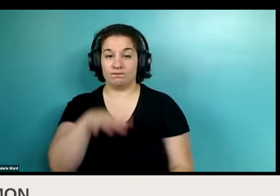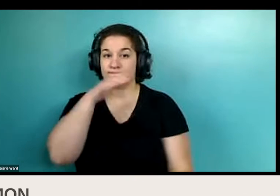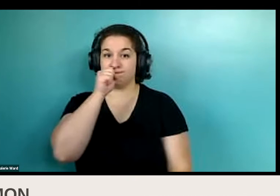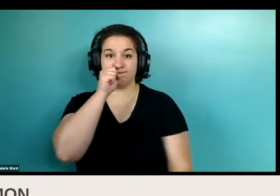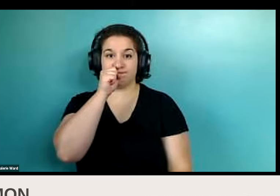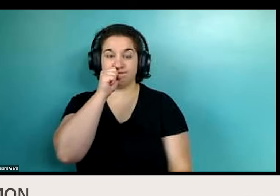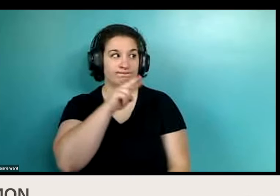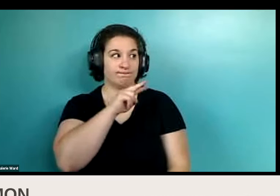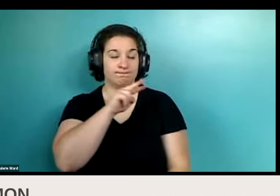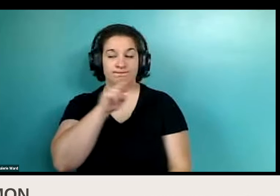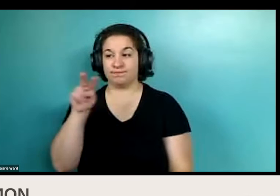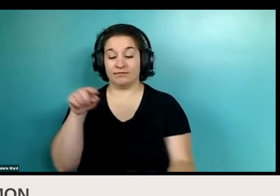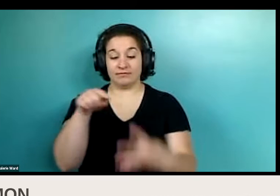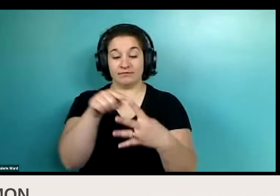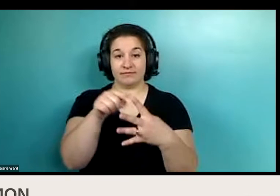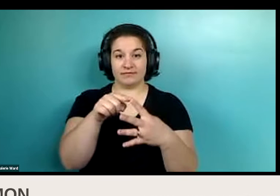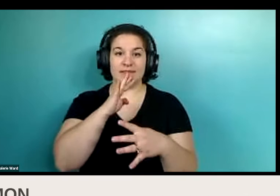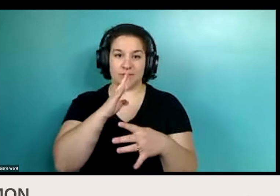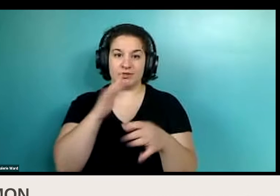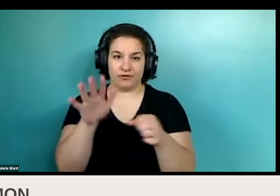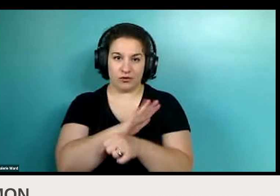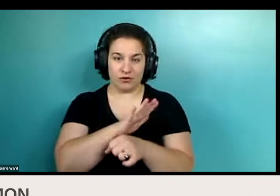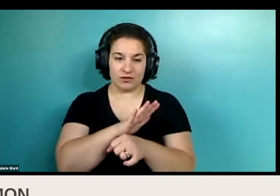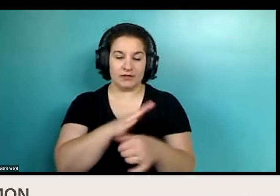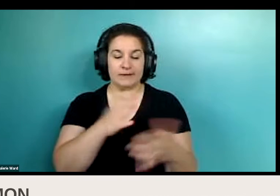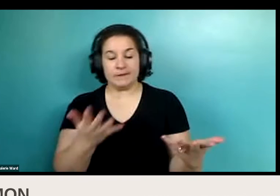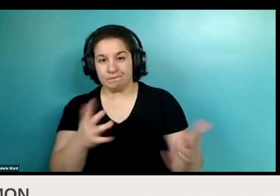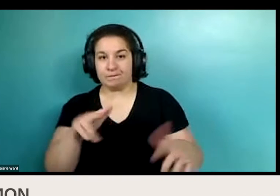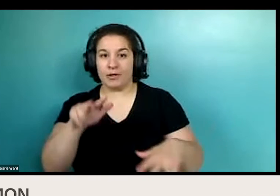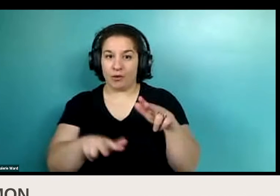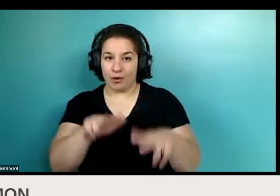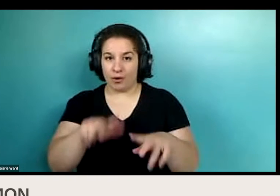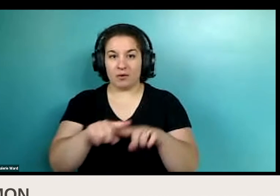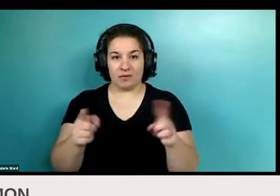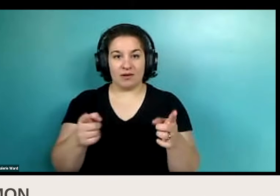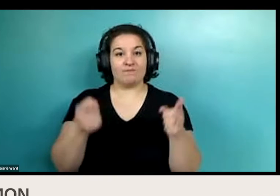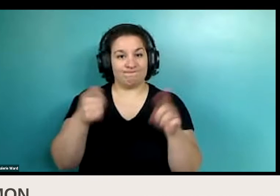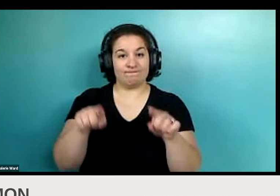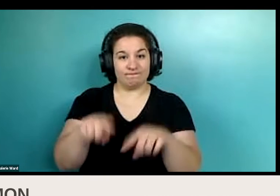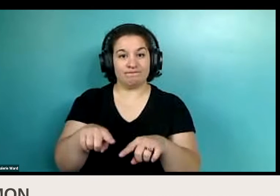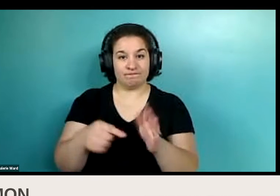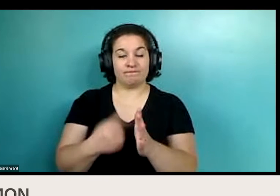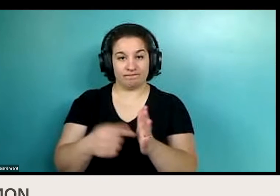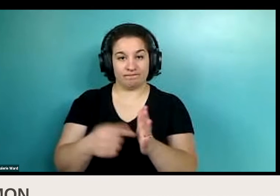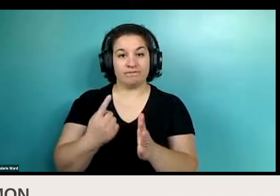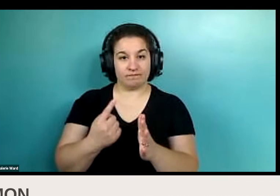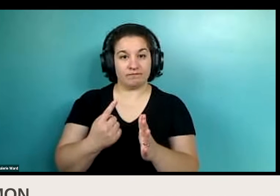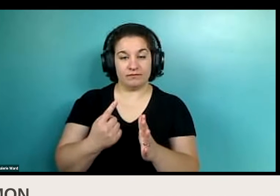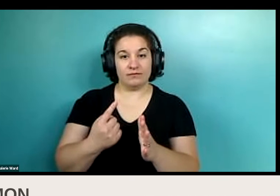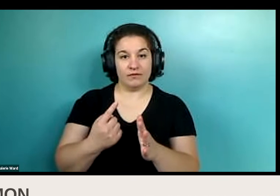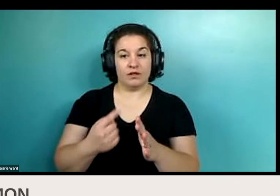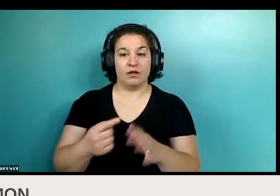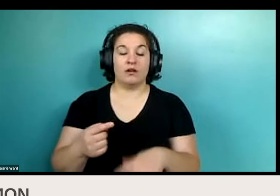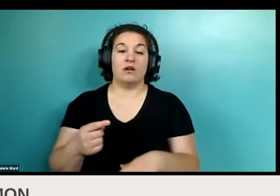person speaks for everybody. It's incredibly awkward, but it happens sometimes. And it's something that we try